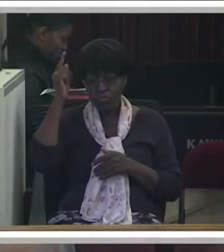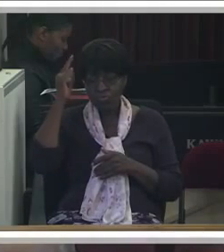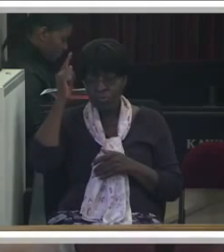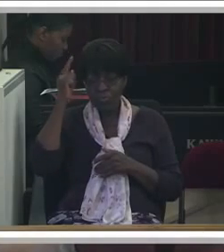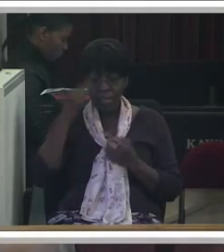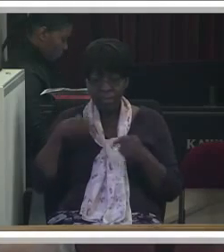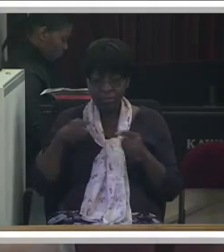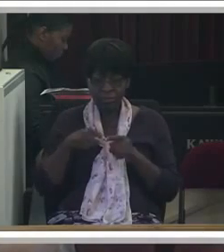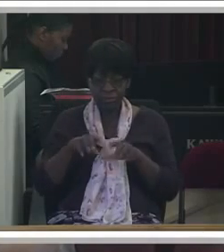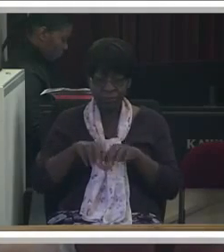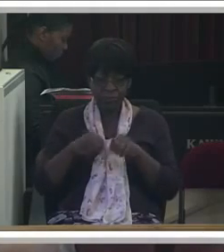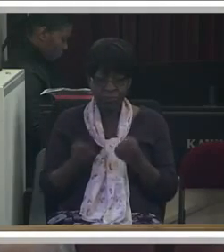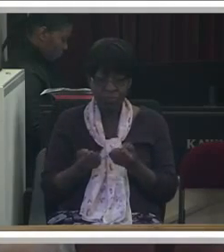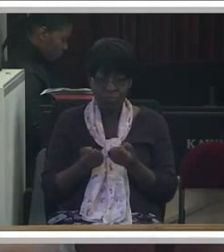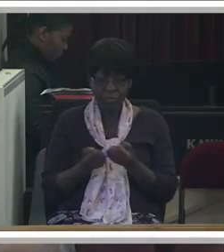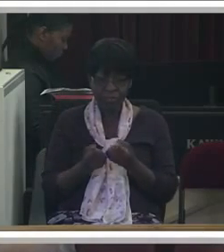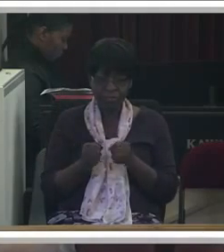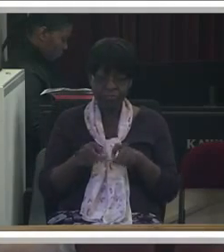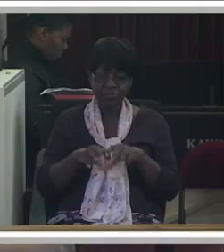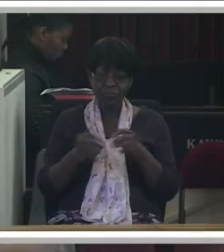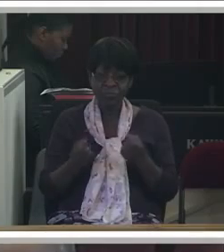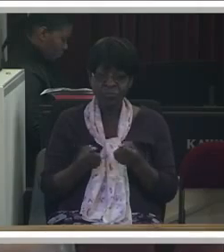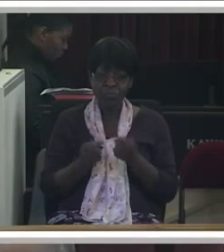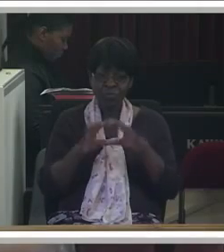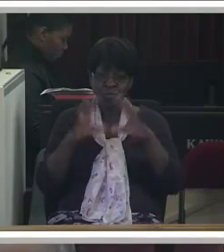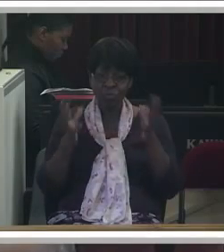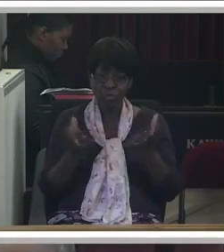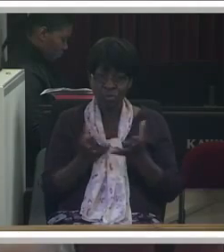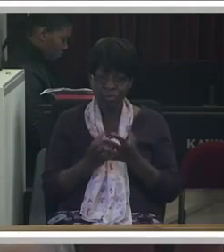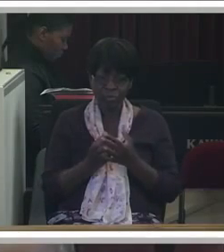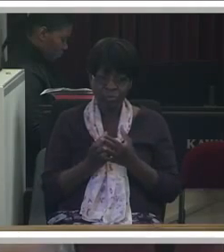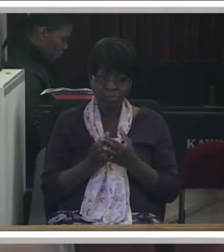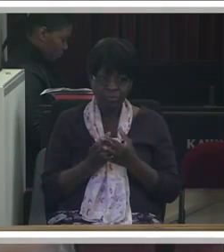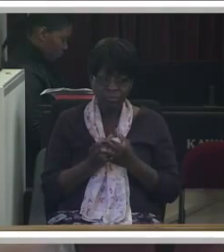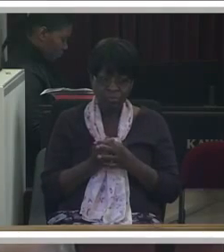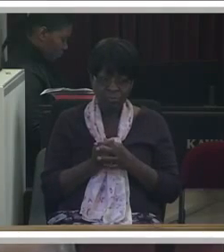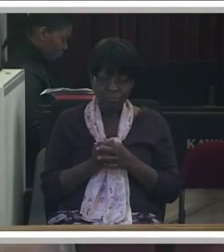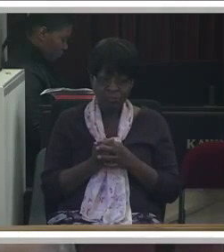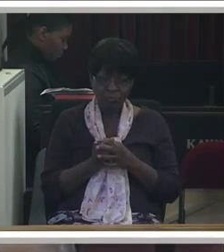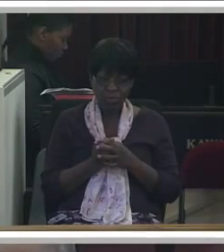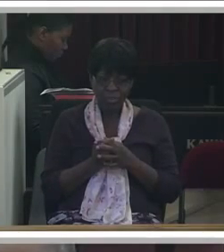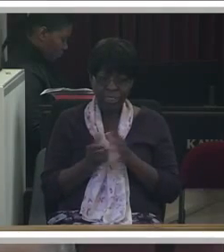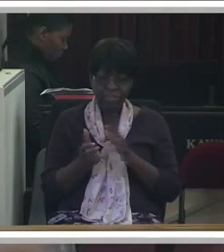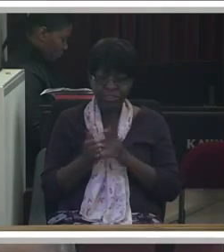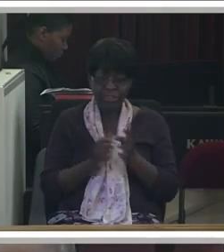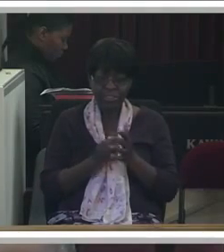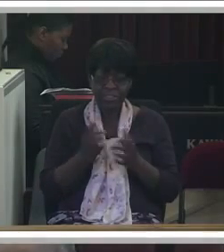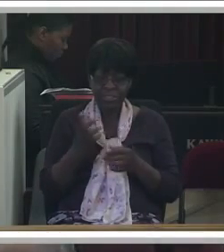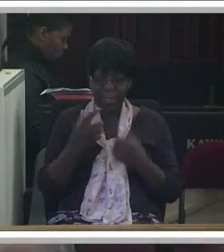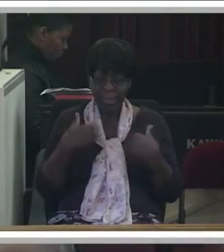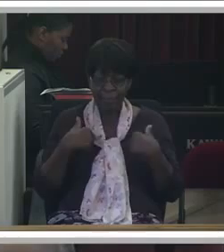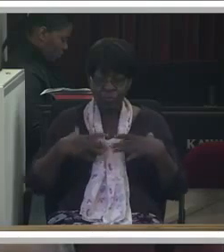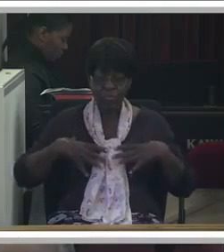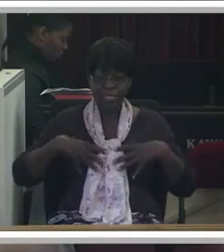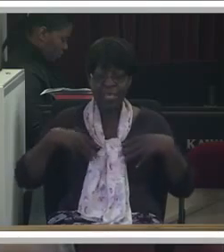and which Jesus Christ came to heal. There are a picture of the certain hope of the world